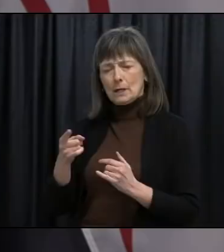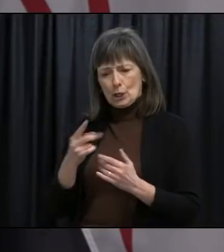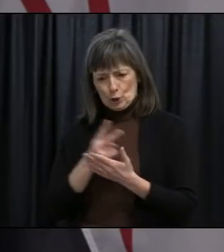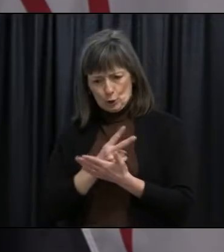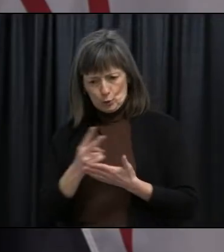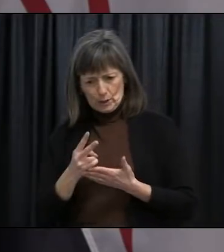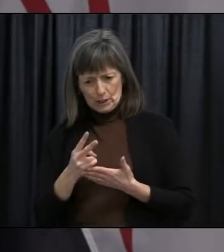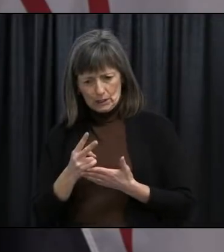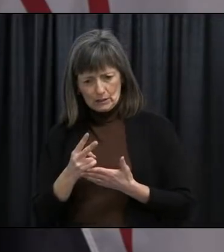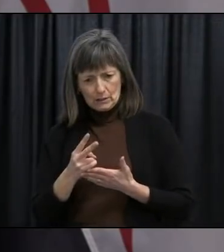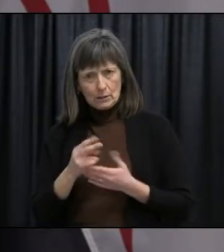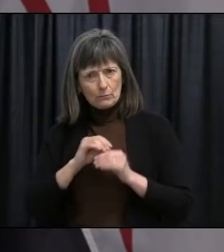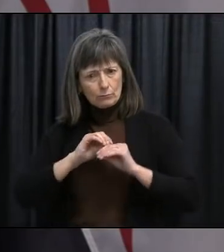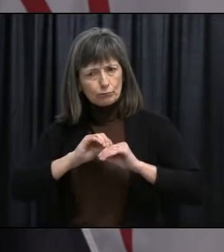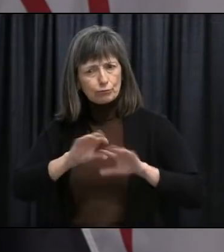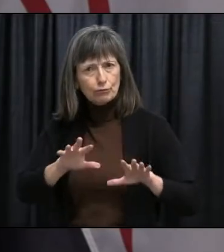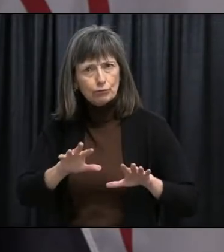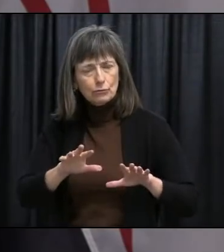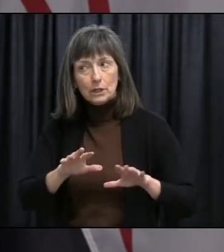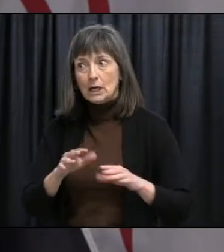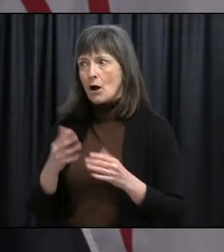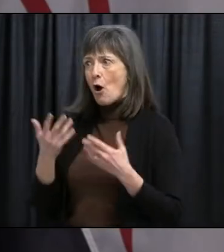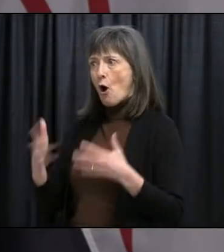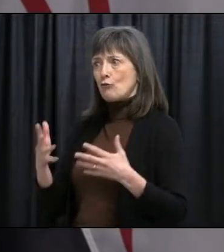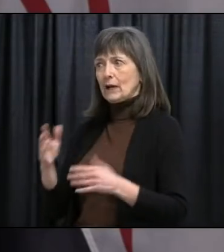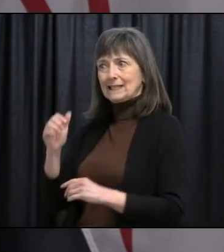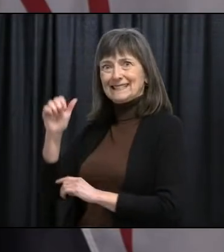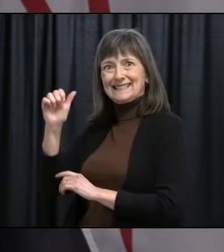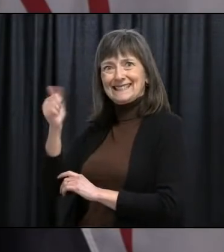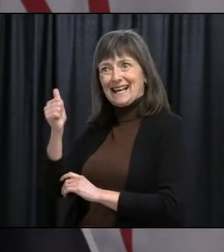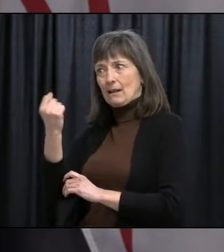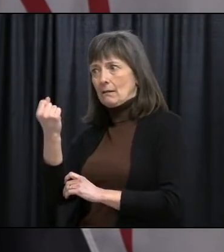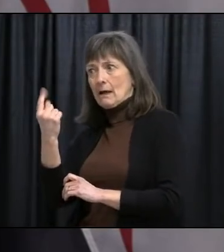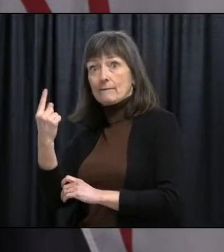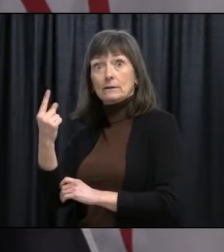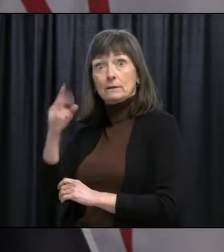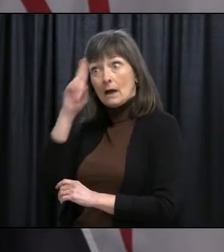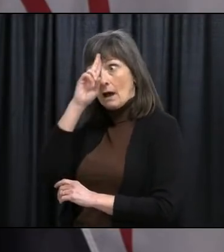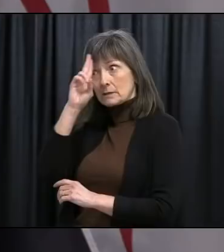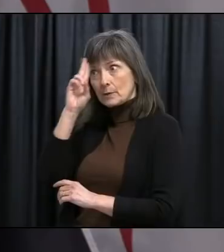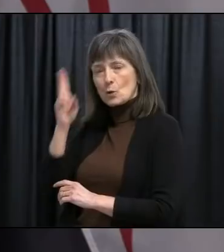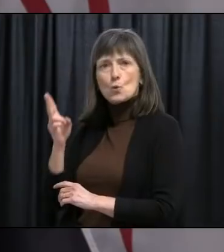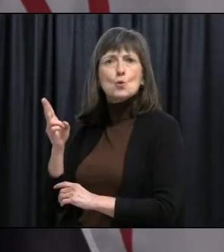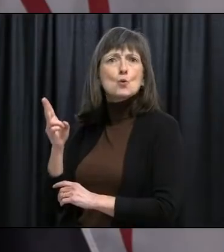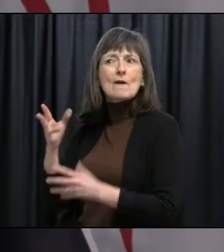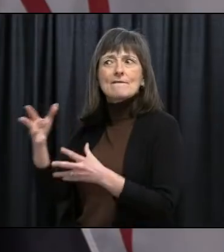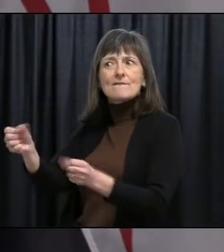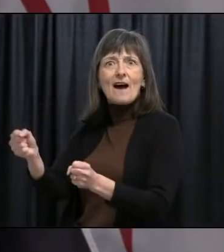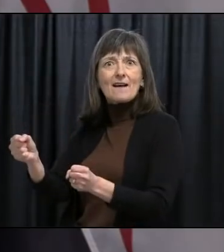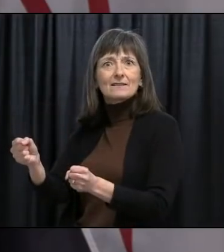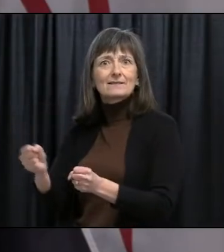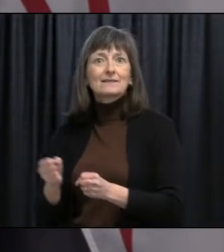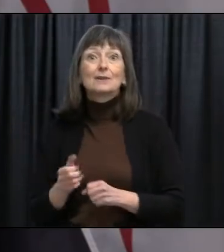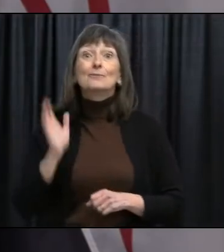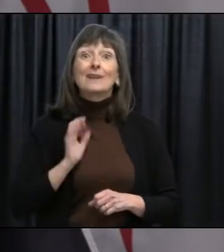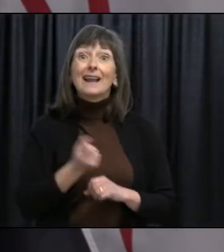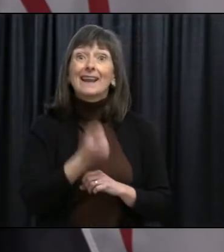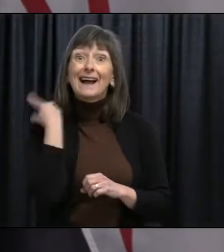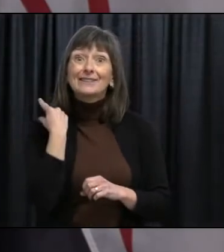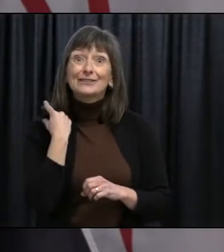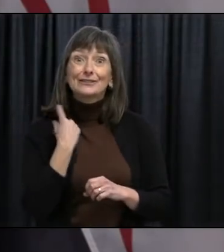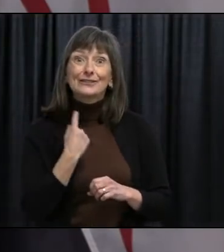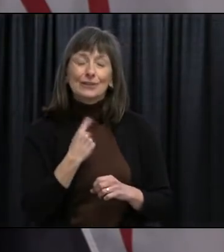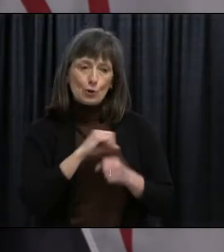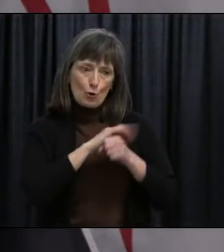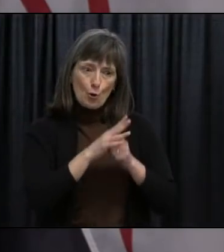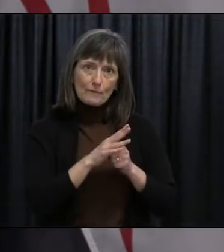on the original strain. The original strain. Where that lag time was a little bit longer. We're seeing a little bit